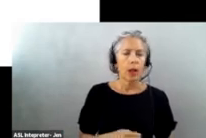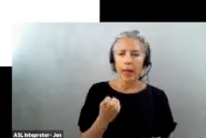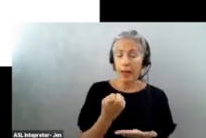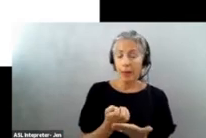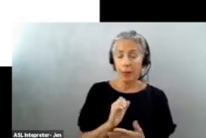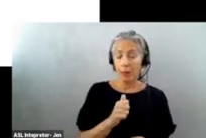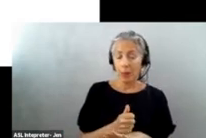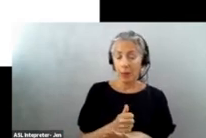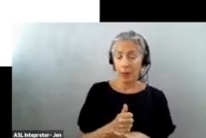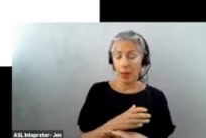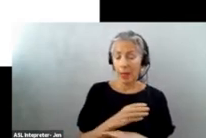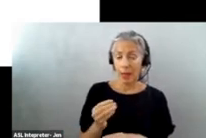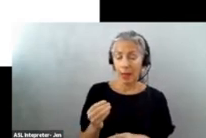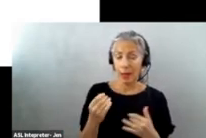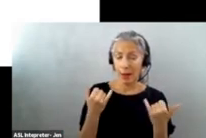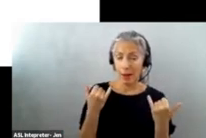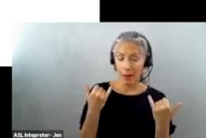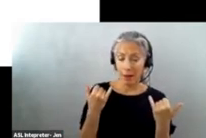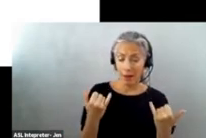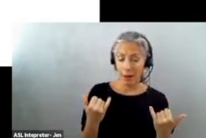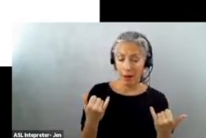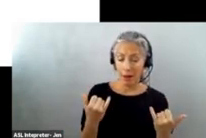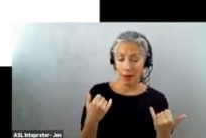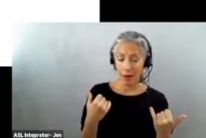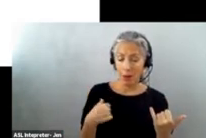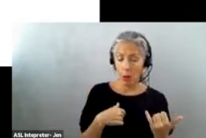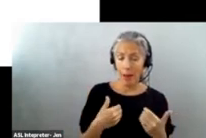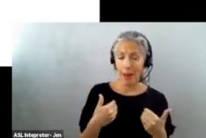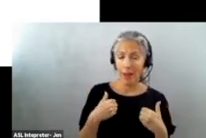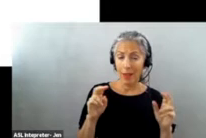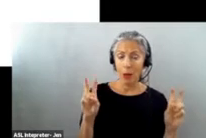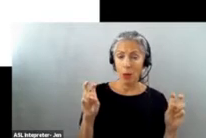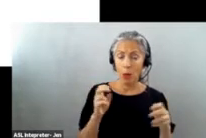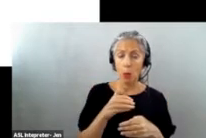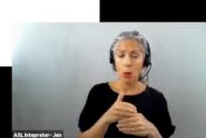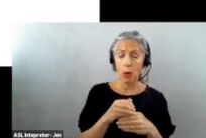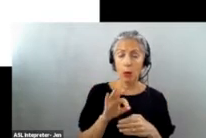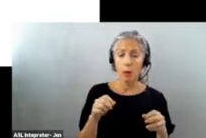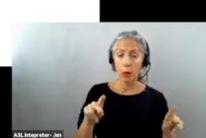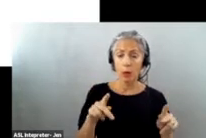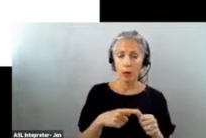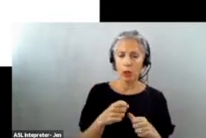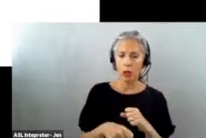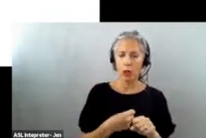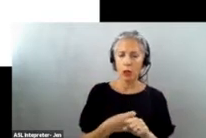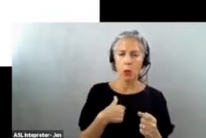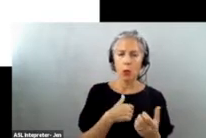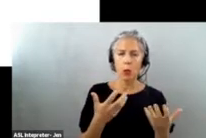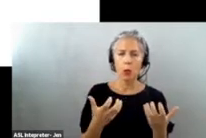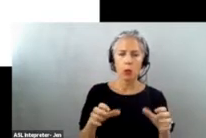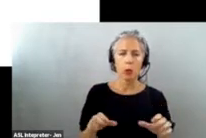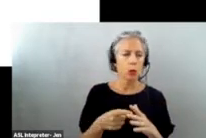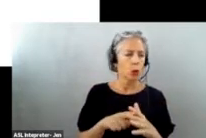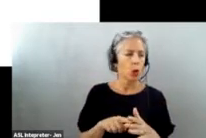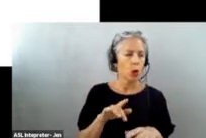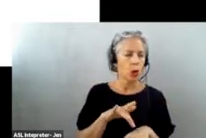also wanted now, since we had this window of opportunity the first year, we wanted to do start early. And